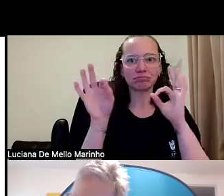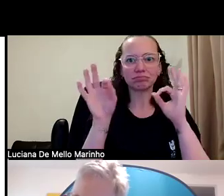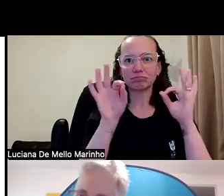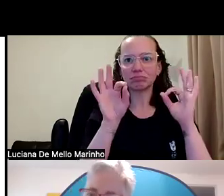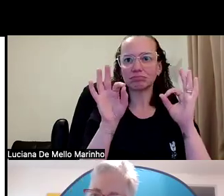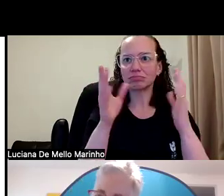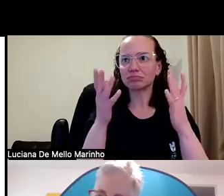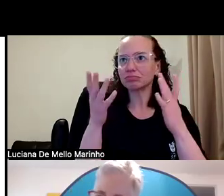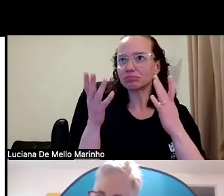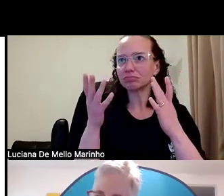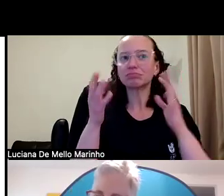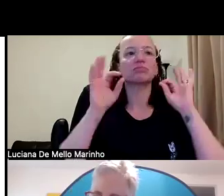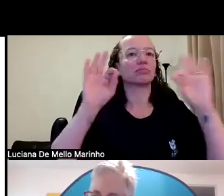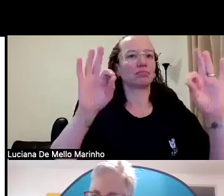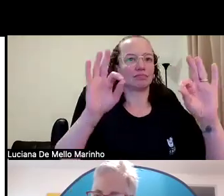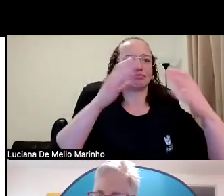Okay?